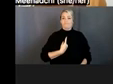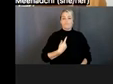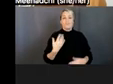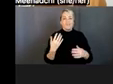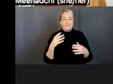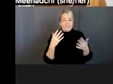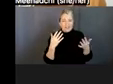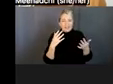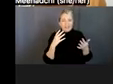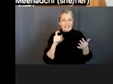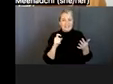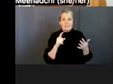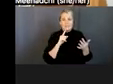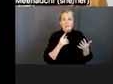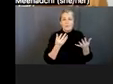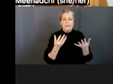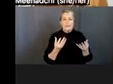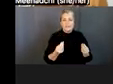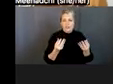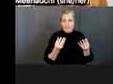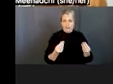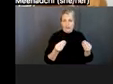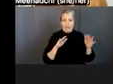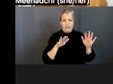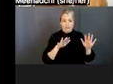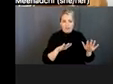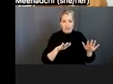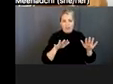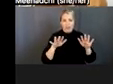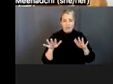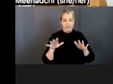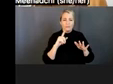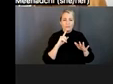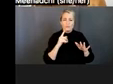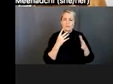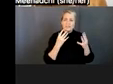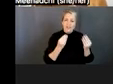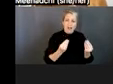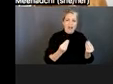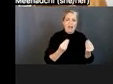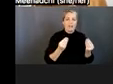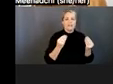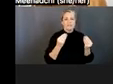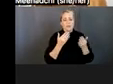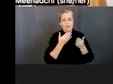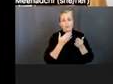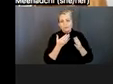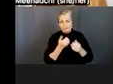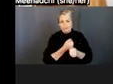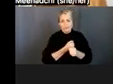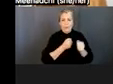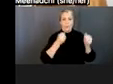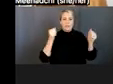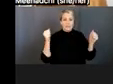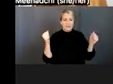with incredible gentleness, to play with incredible softness, incredible openness, in order